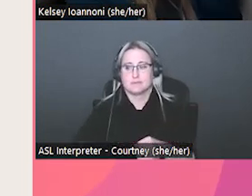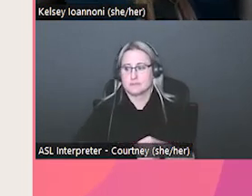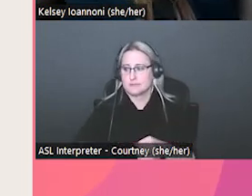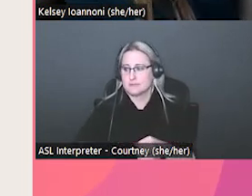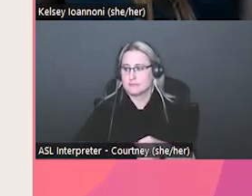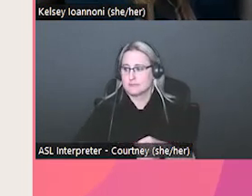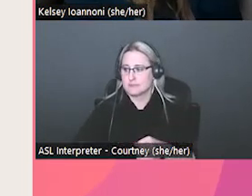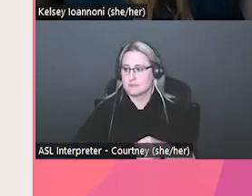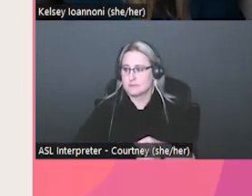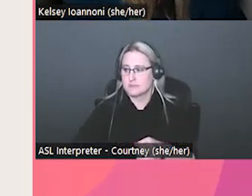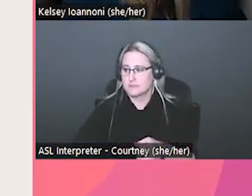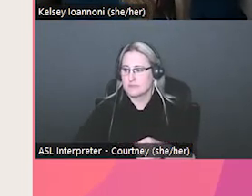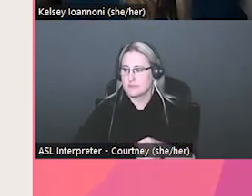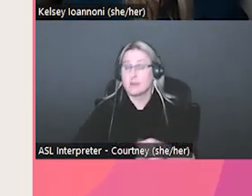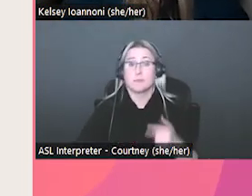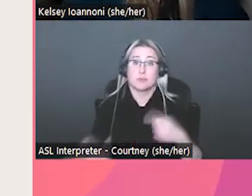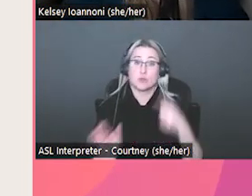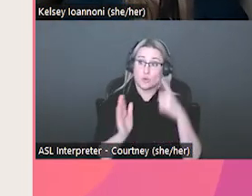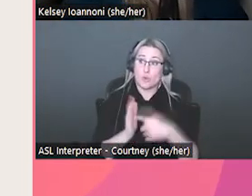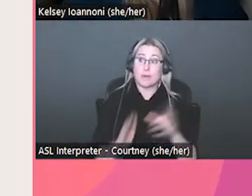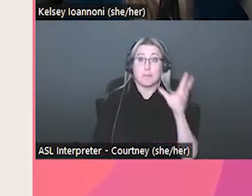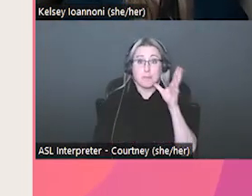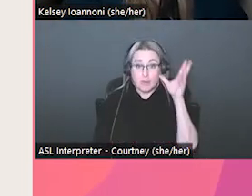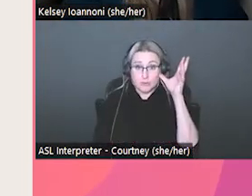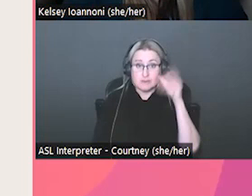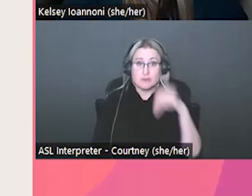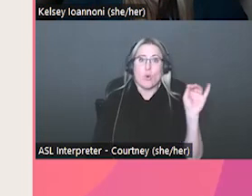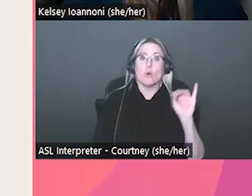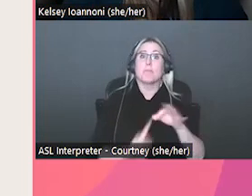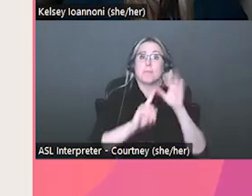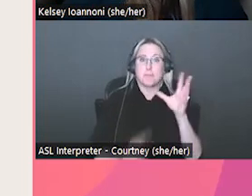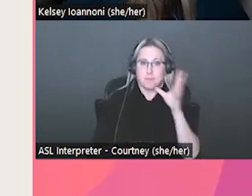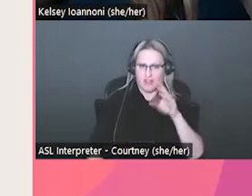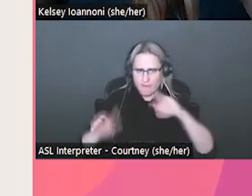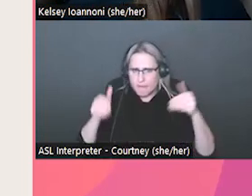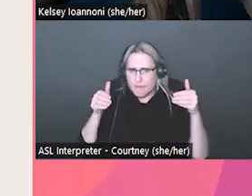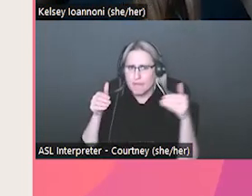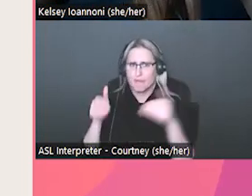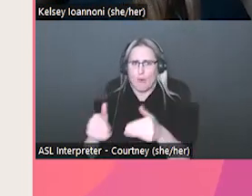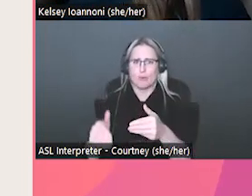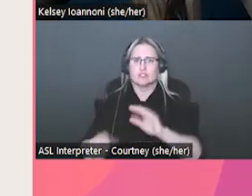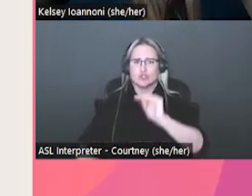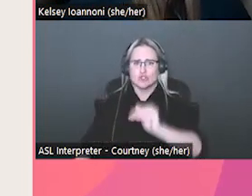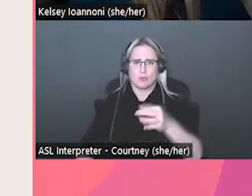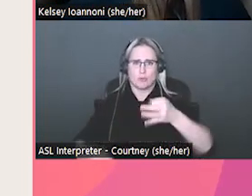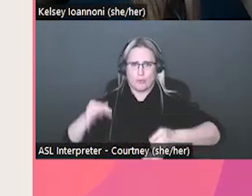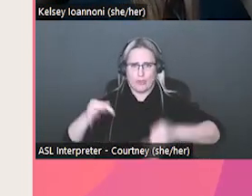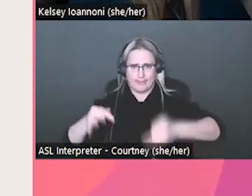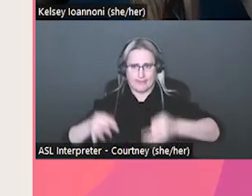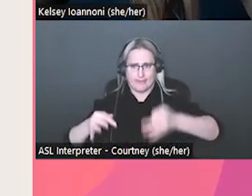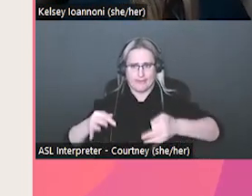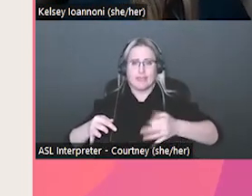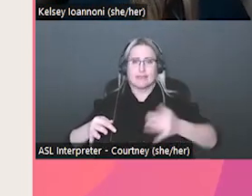interviews that parents, especially mothers, were hyper-focused on their children's weight, and that this focus and concern was rooted in discussion with their